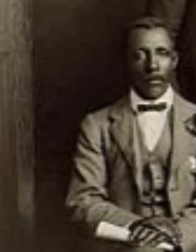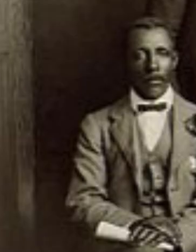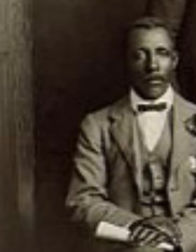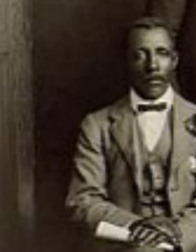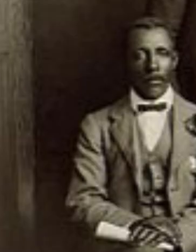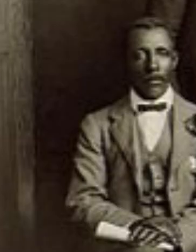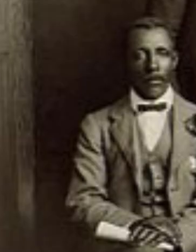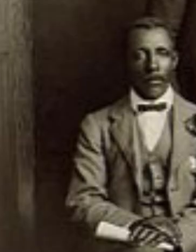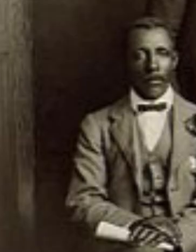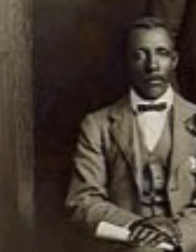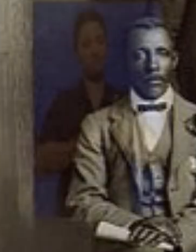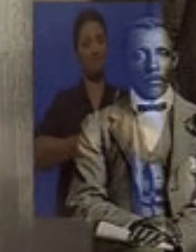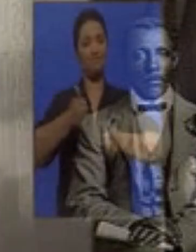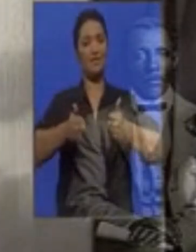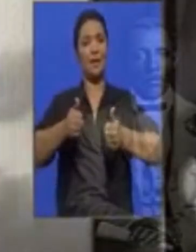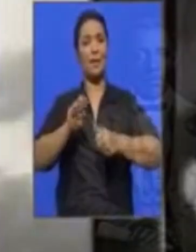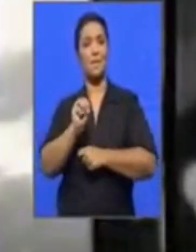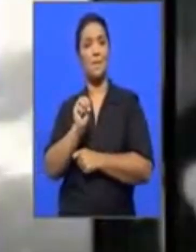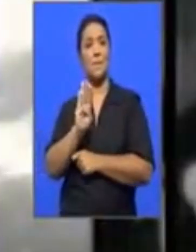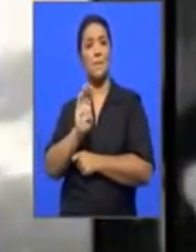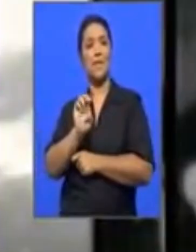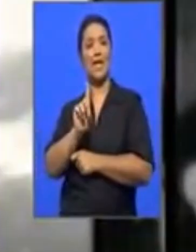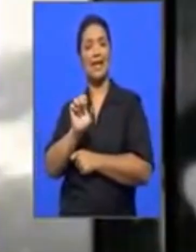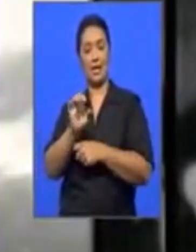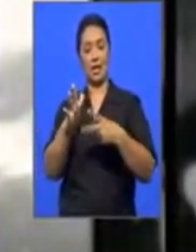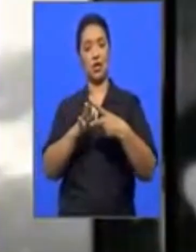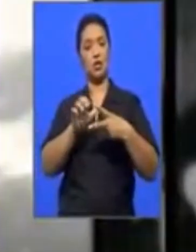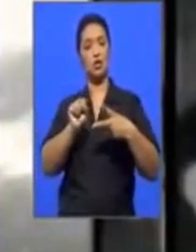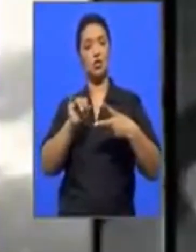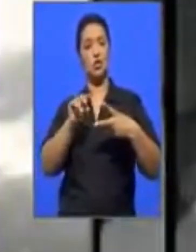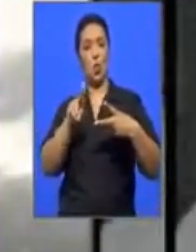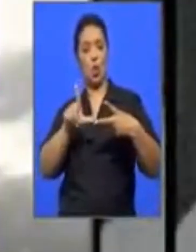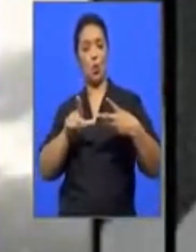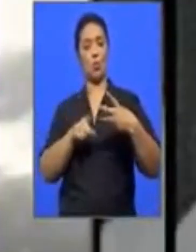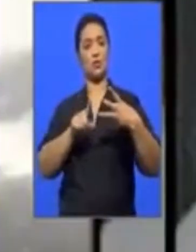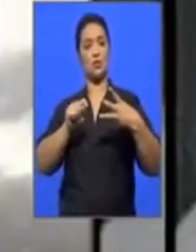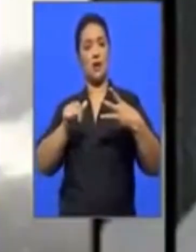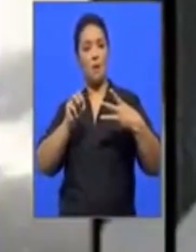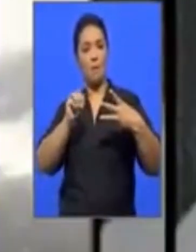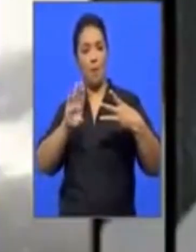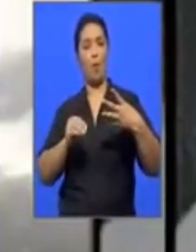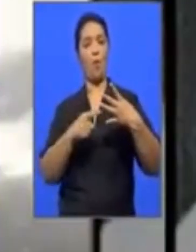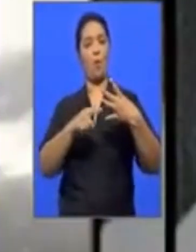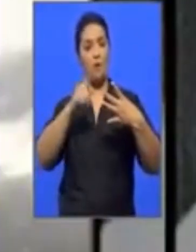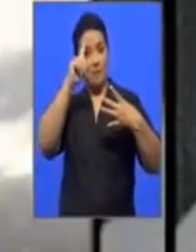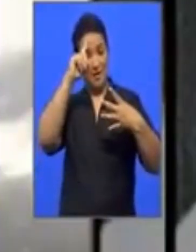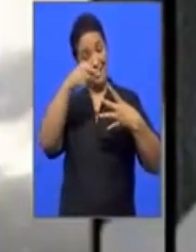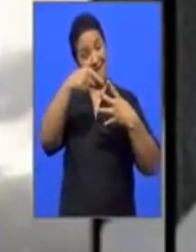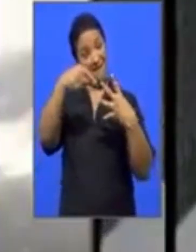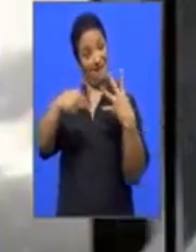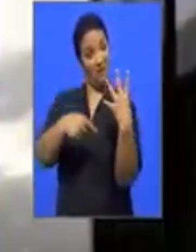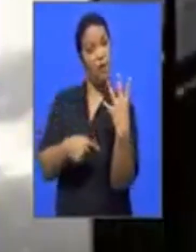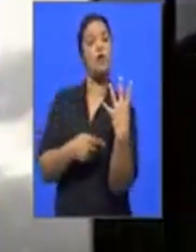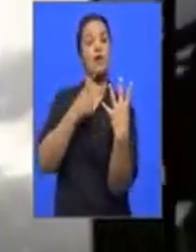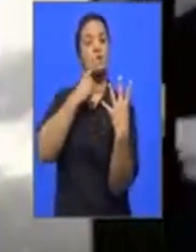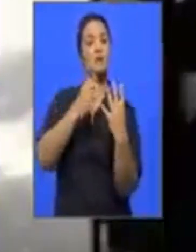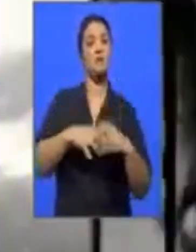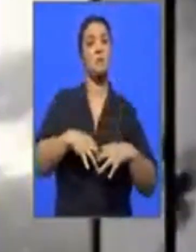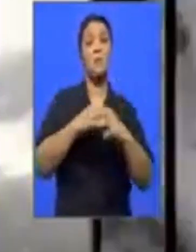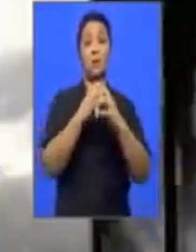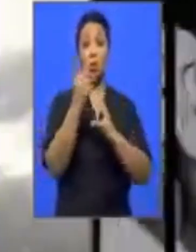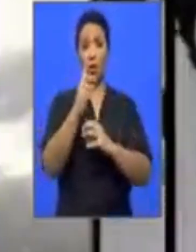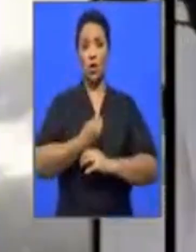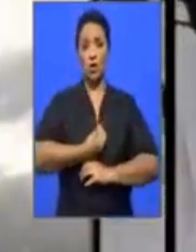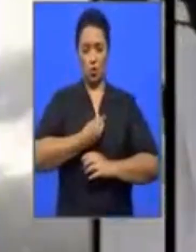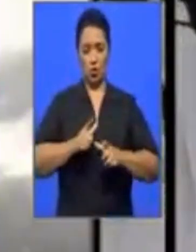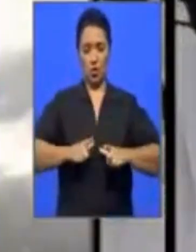key founding members including AP Mda, Walter Sisulu, Nelson Mandela, Oliver Tambo, and founding